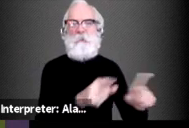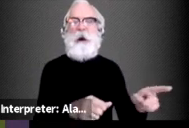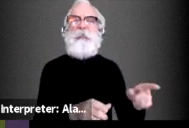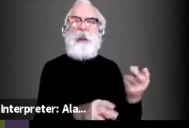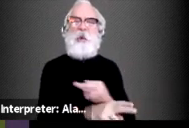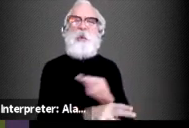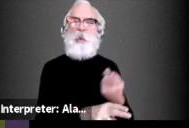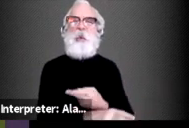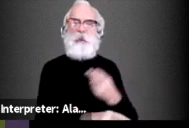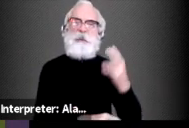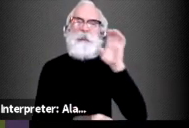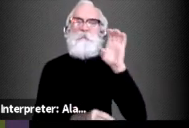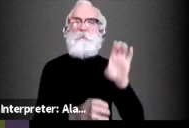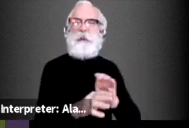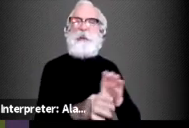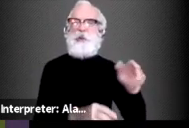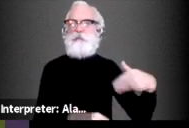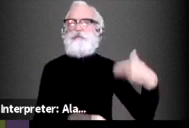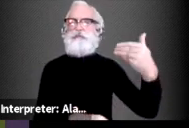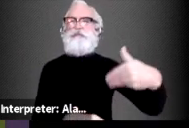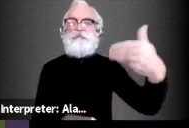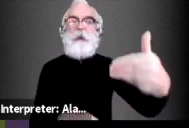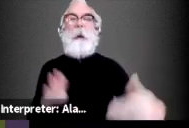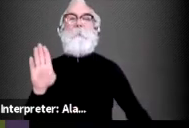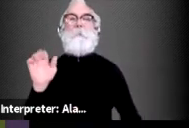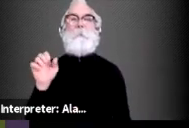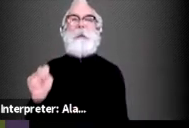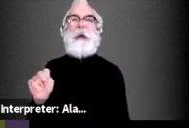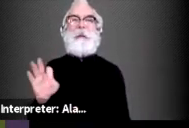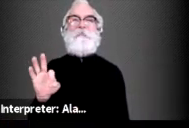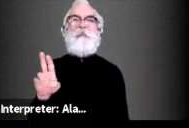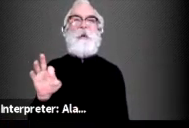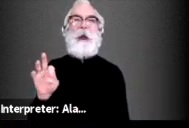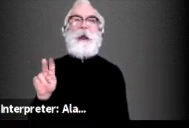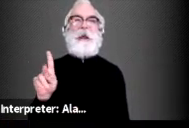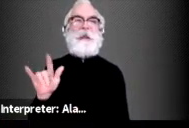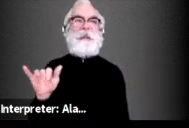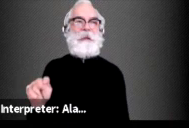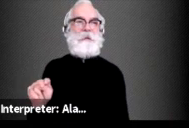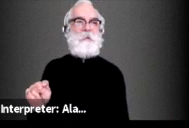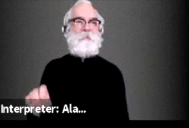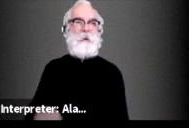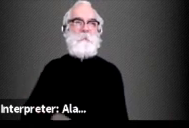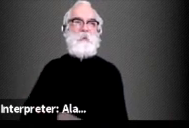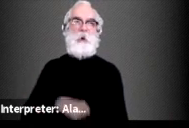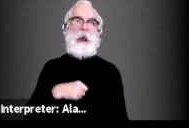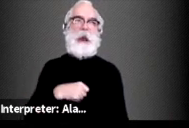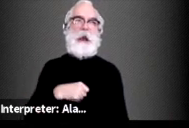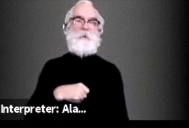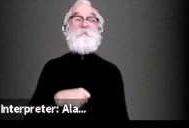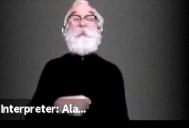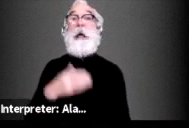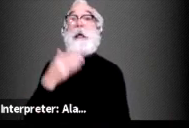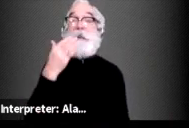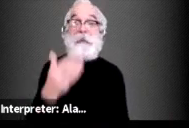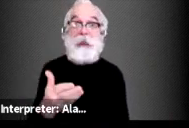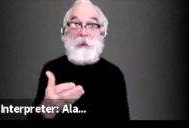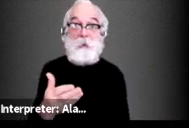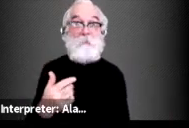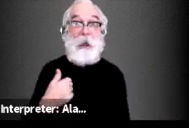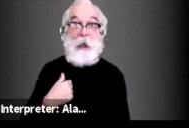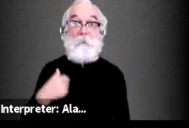while. I think Ben Franklin would have been proud. Thank you. And I will